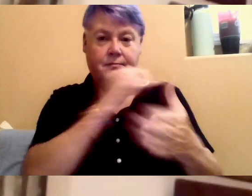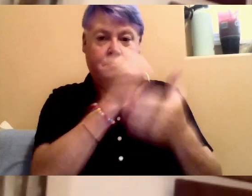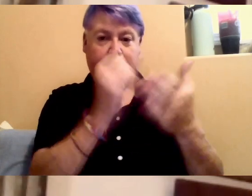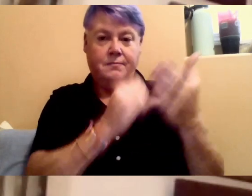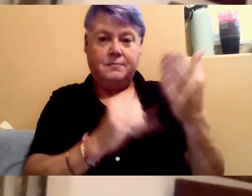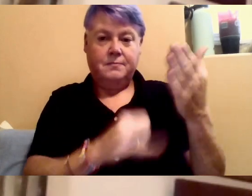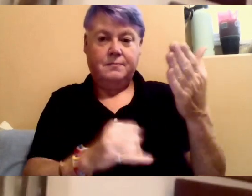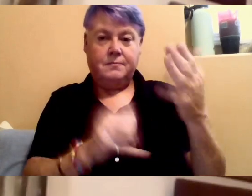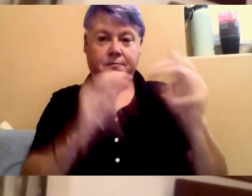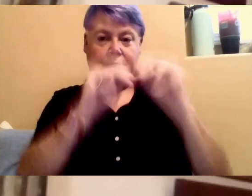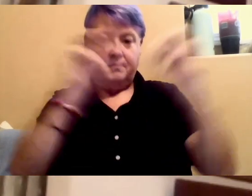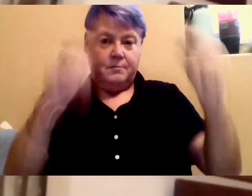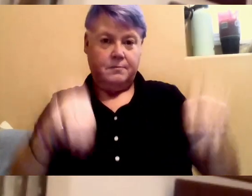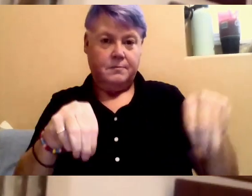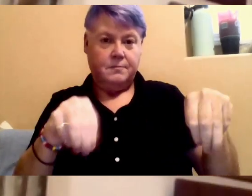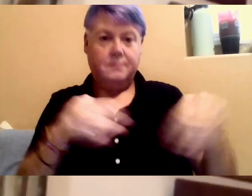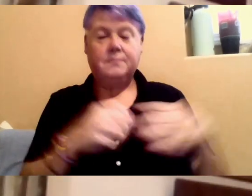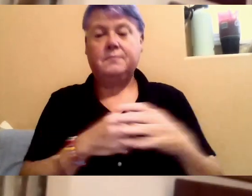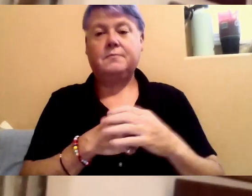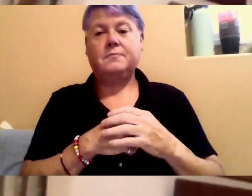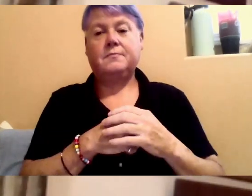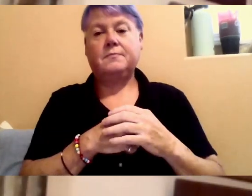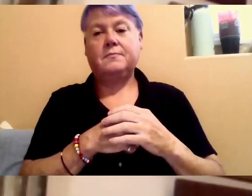in Oslo, and